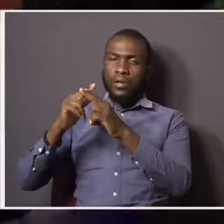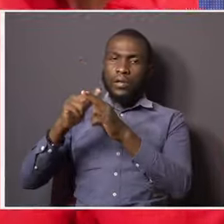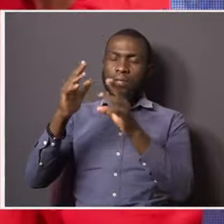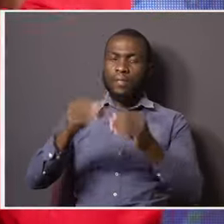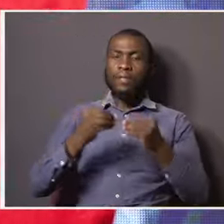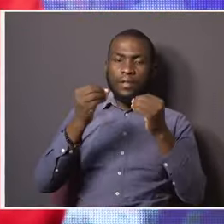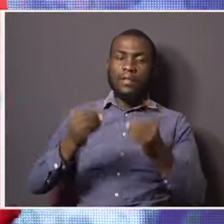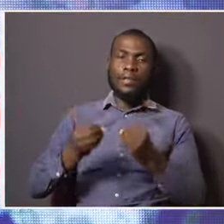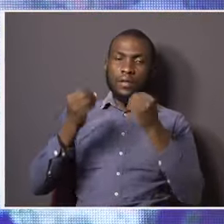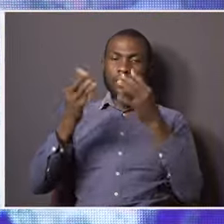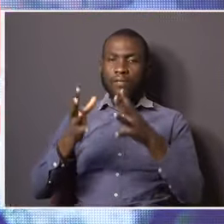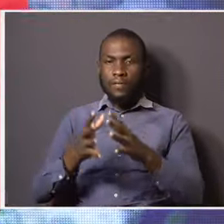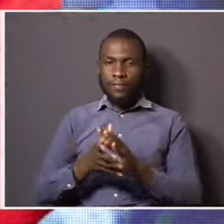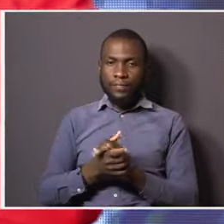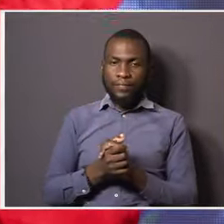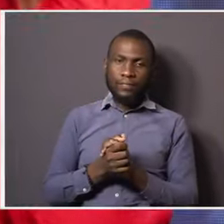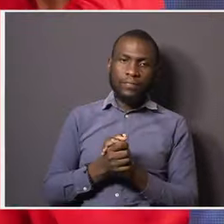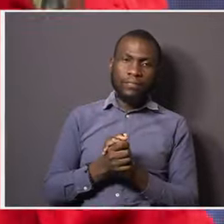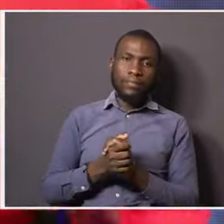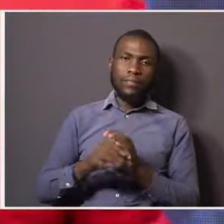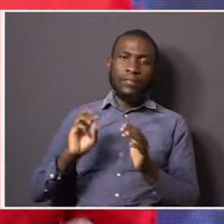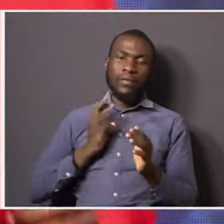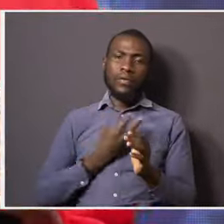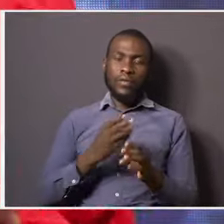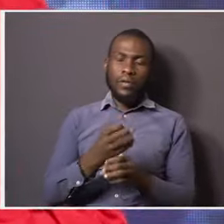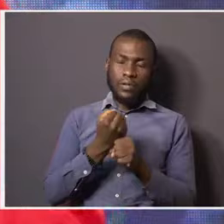Hallelujah. We trust your